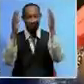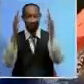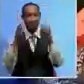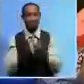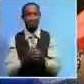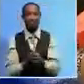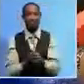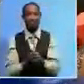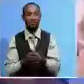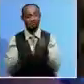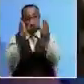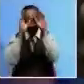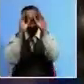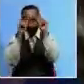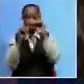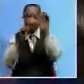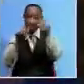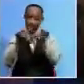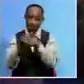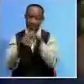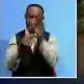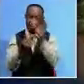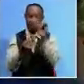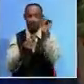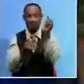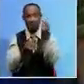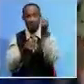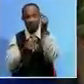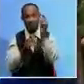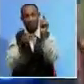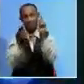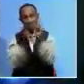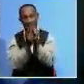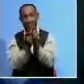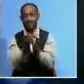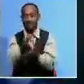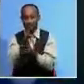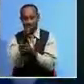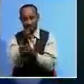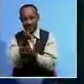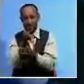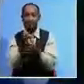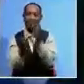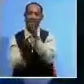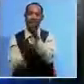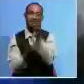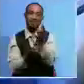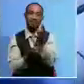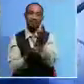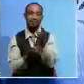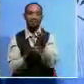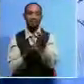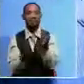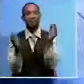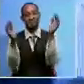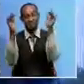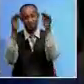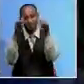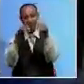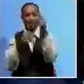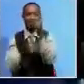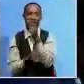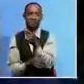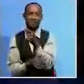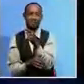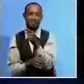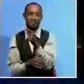The President and the First Lady last night graced the Meet and Greet the President gala dinner at Lusaka's Migration International Conference Center.